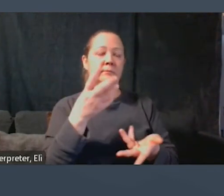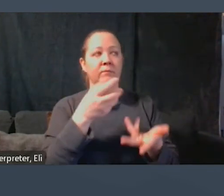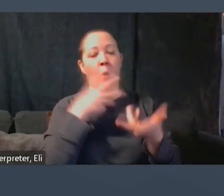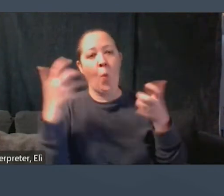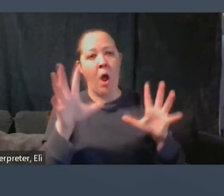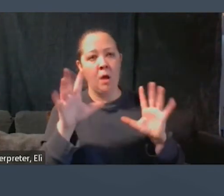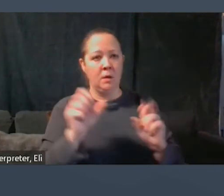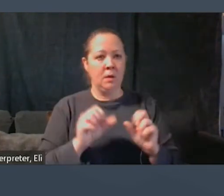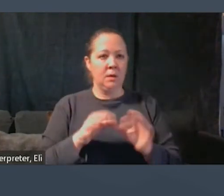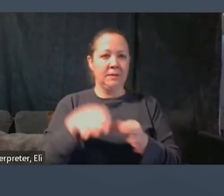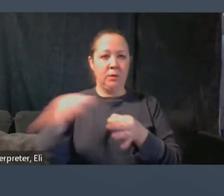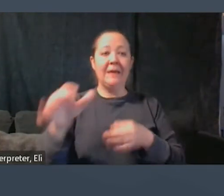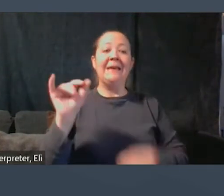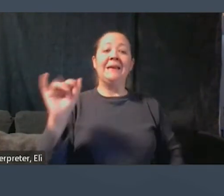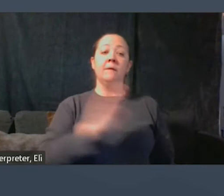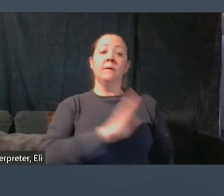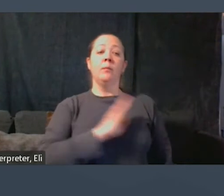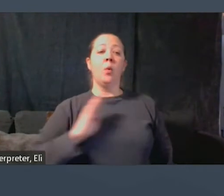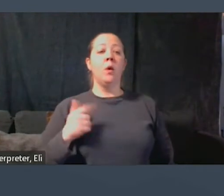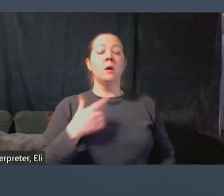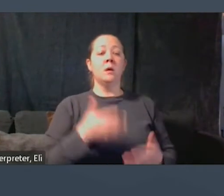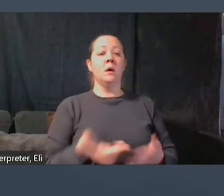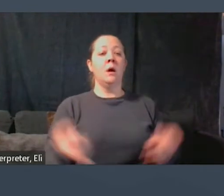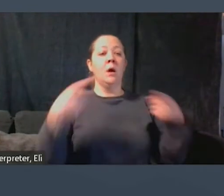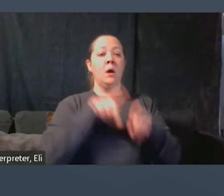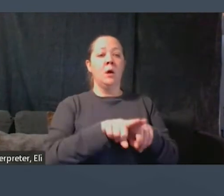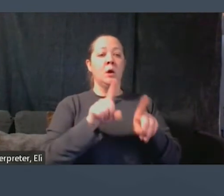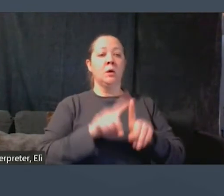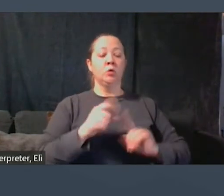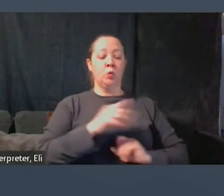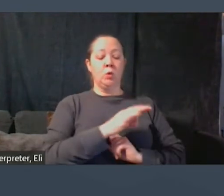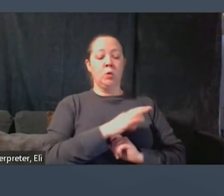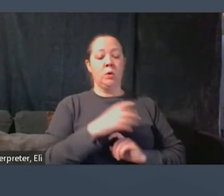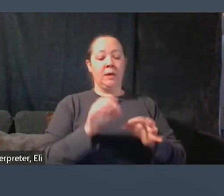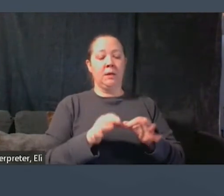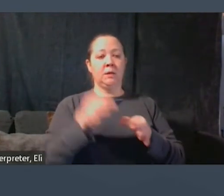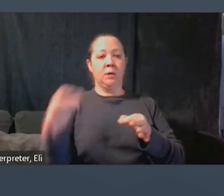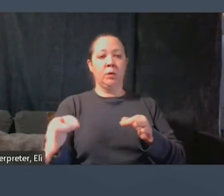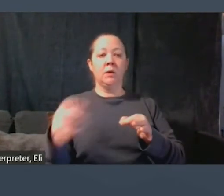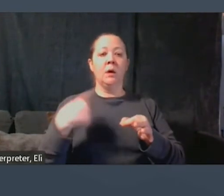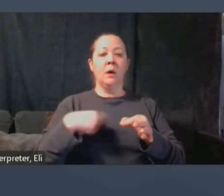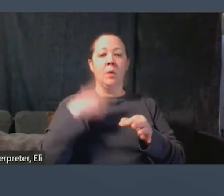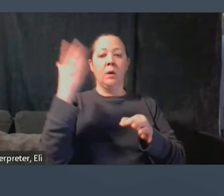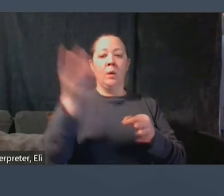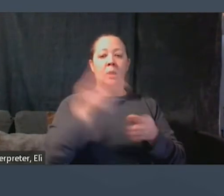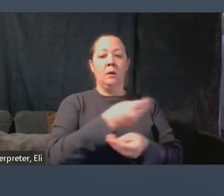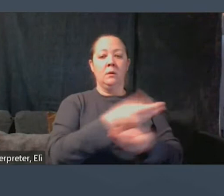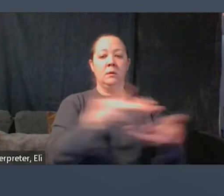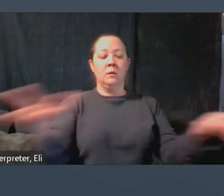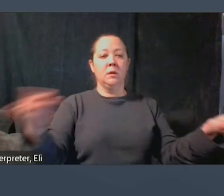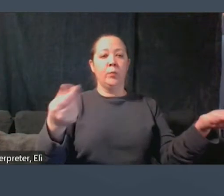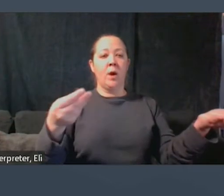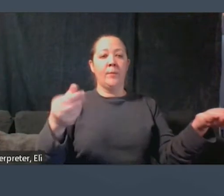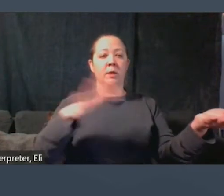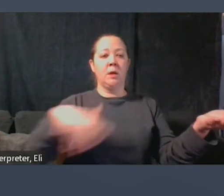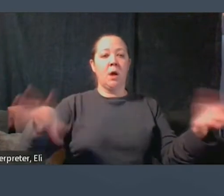the board agree to a continuation, we do plan on providing notification to abutting property owners, to registered associations,